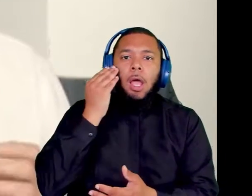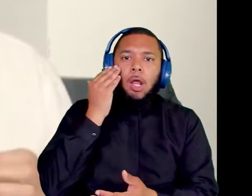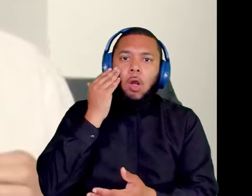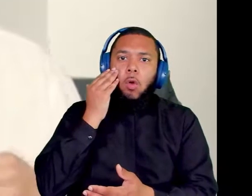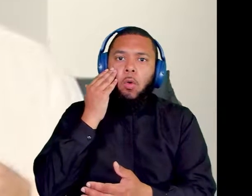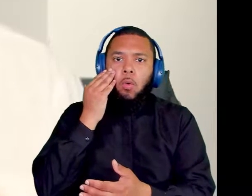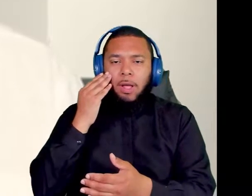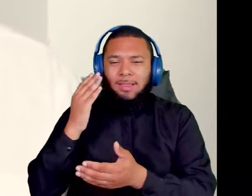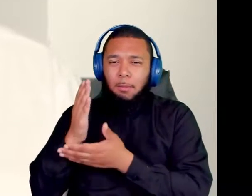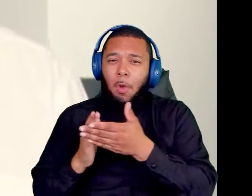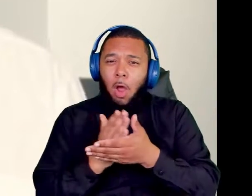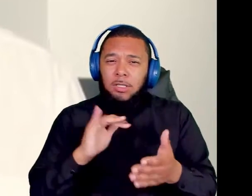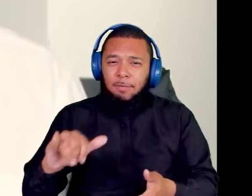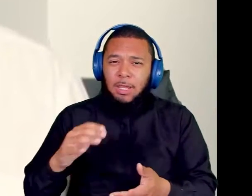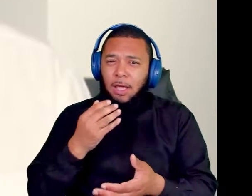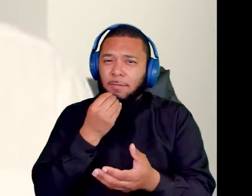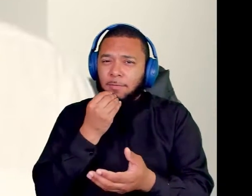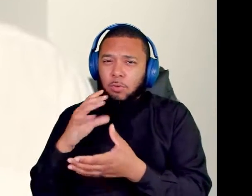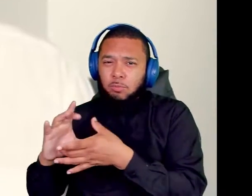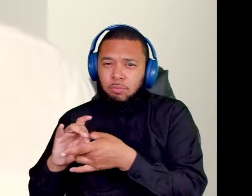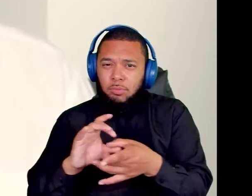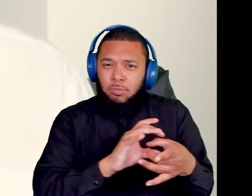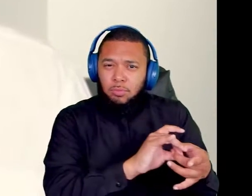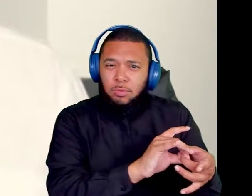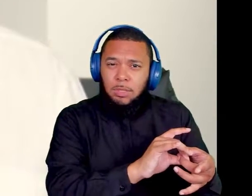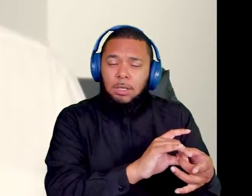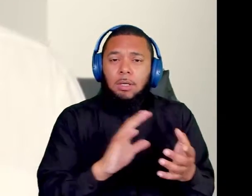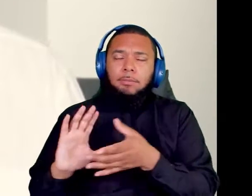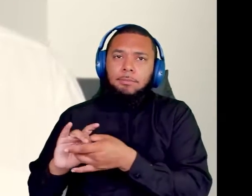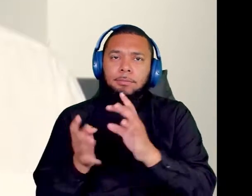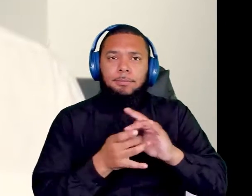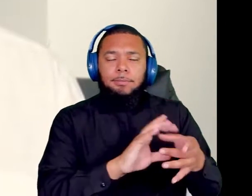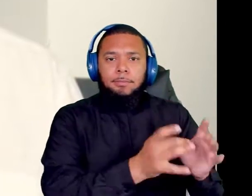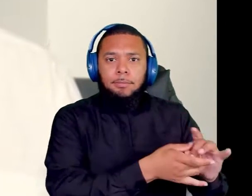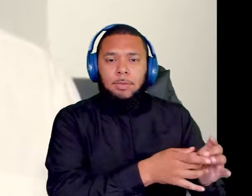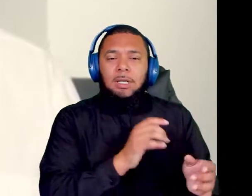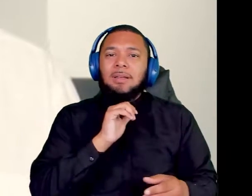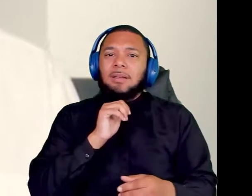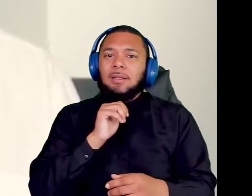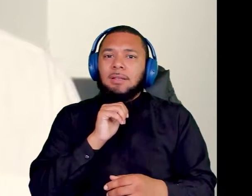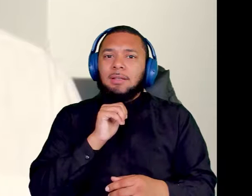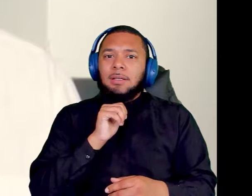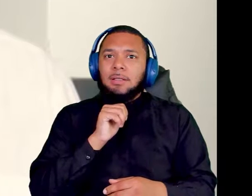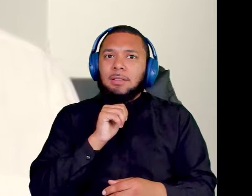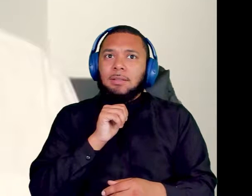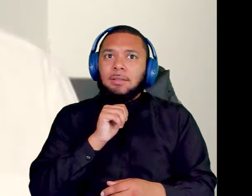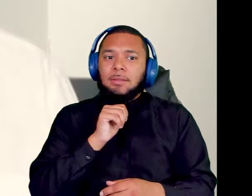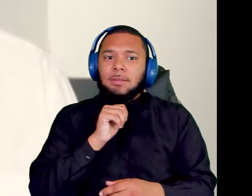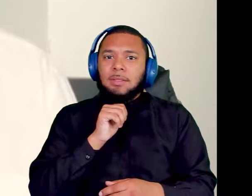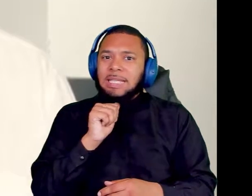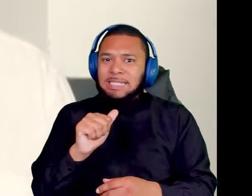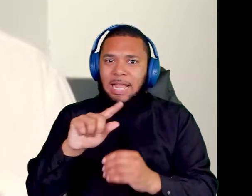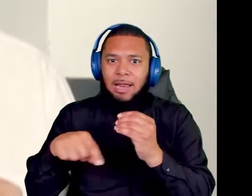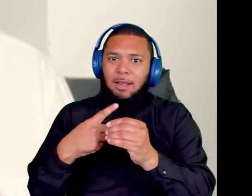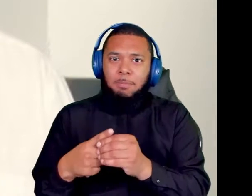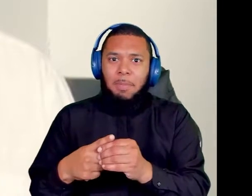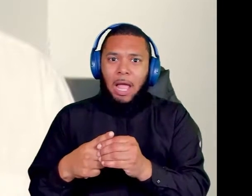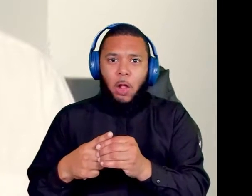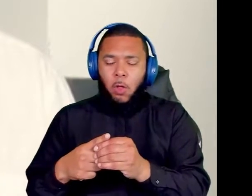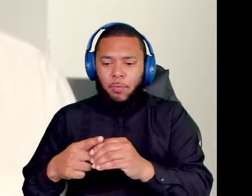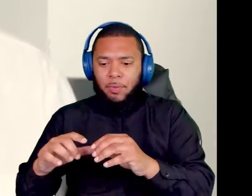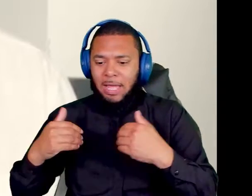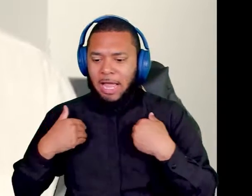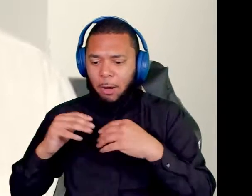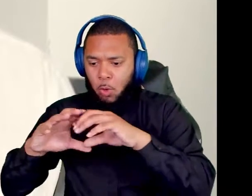components is not necessary down to the very individual population or individual organism or